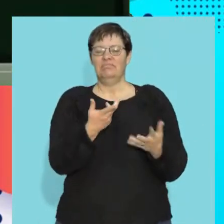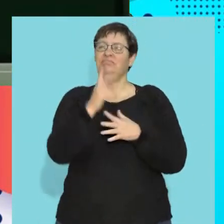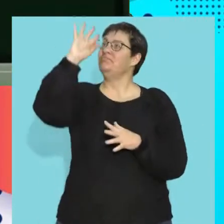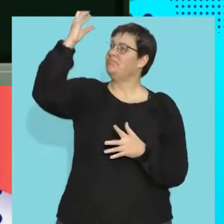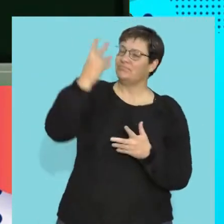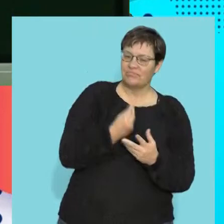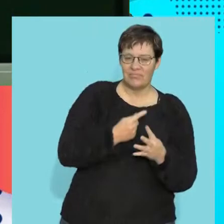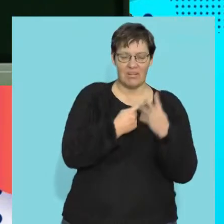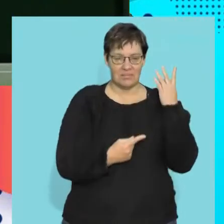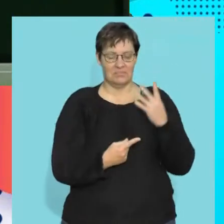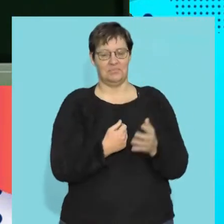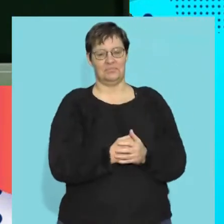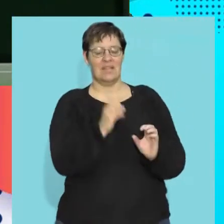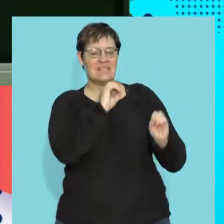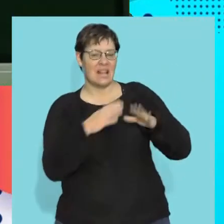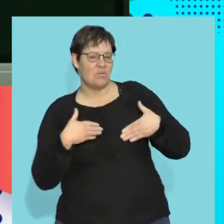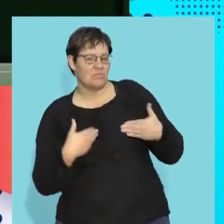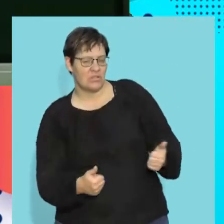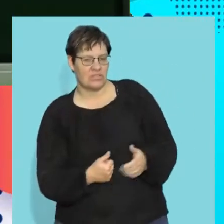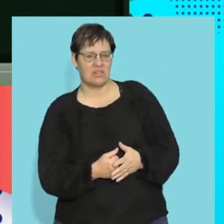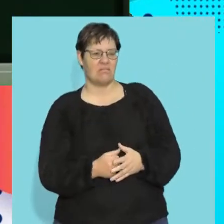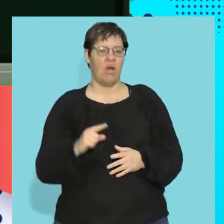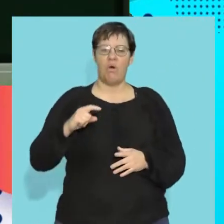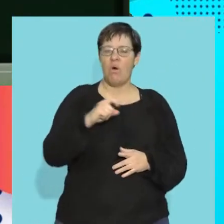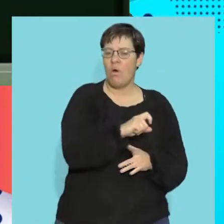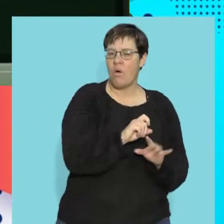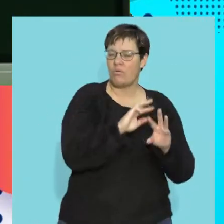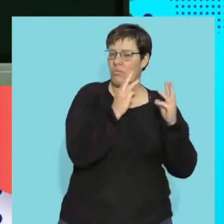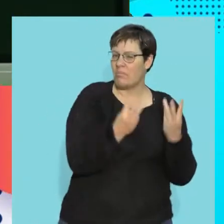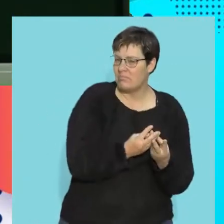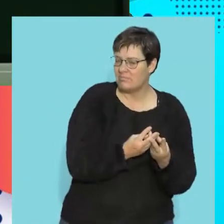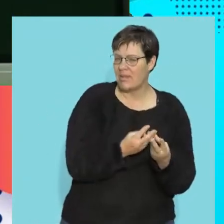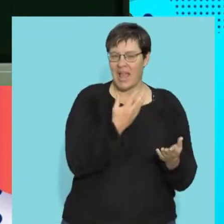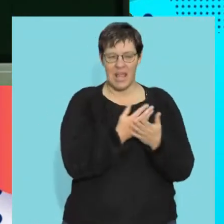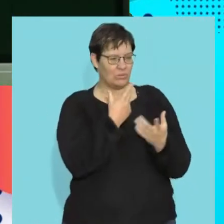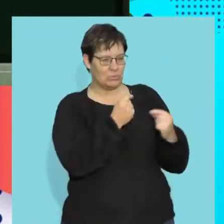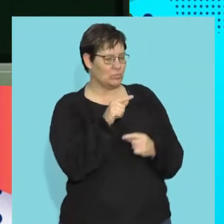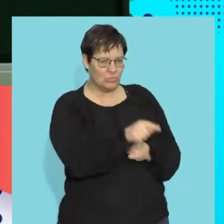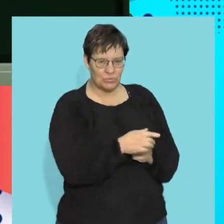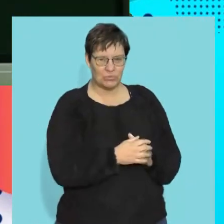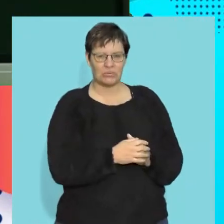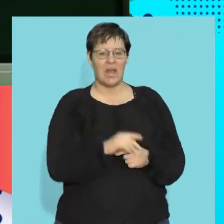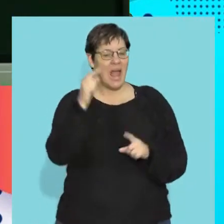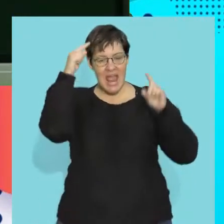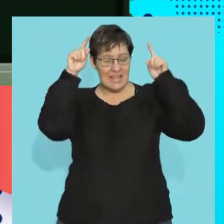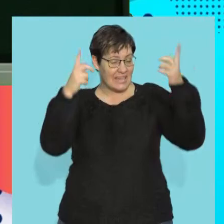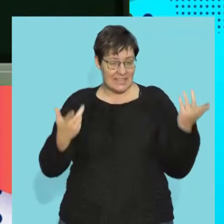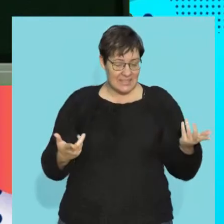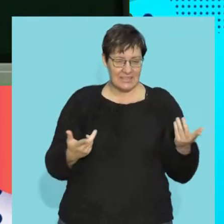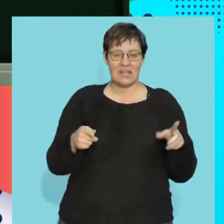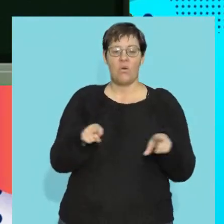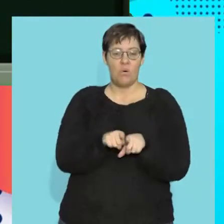cellular respiration, how the earthworm was able to look at it, how the insect, and then how the